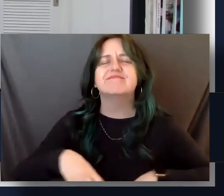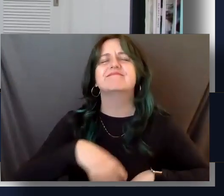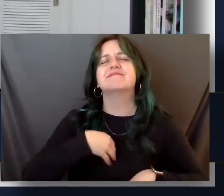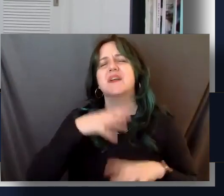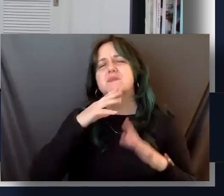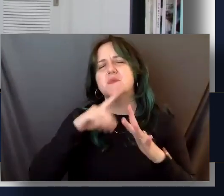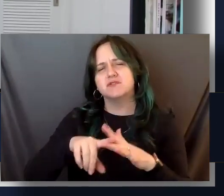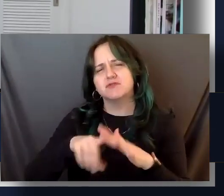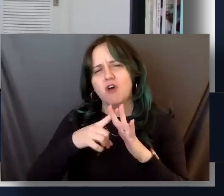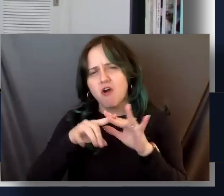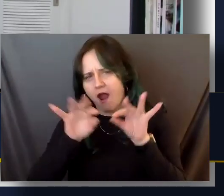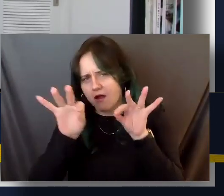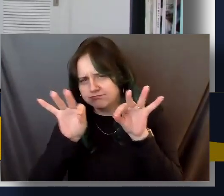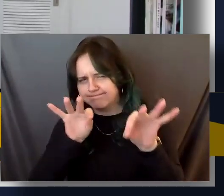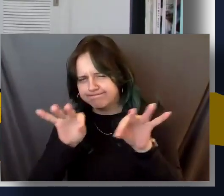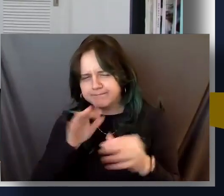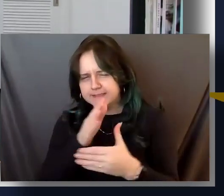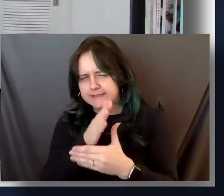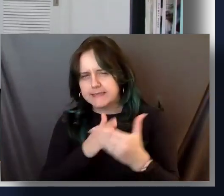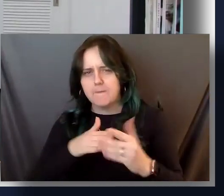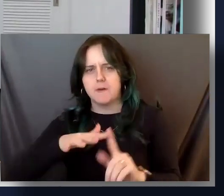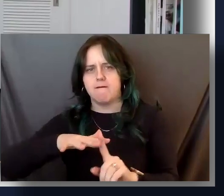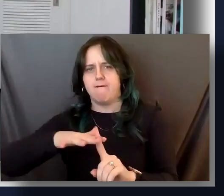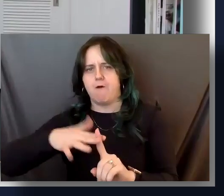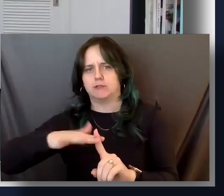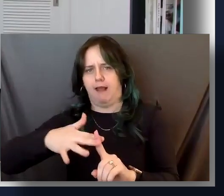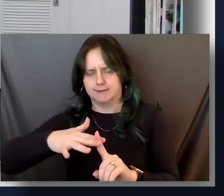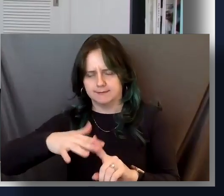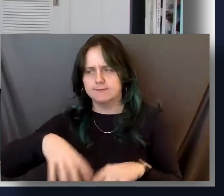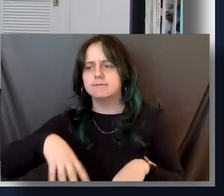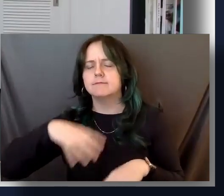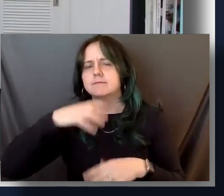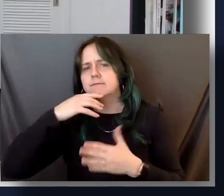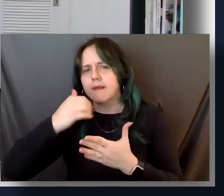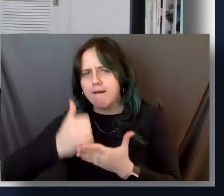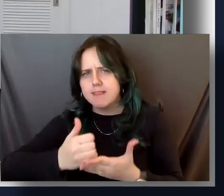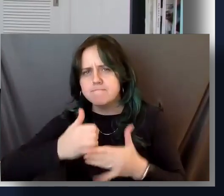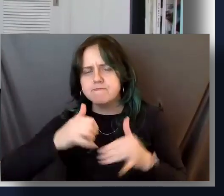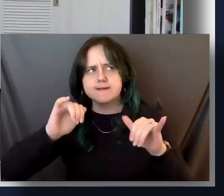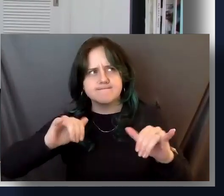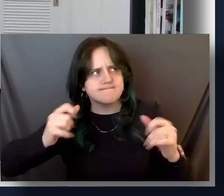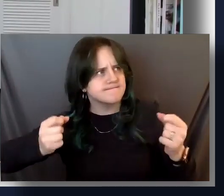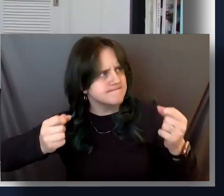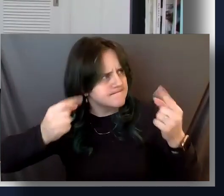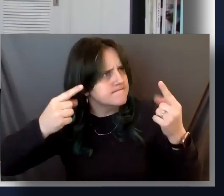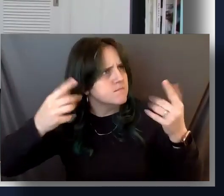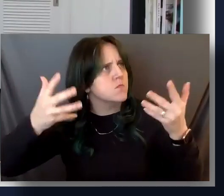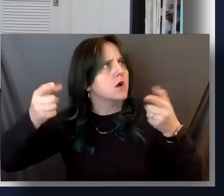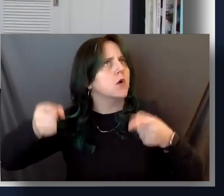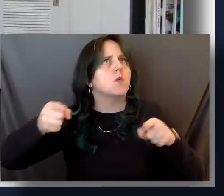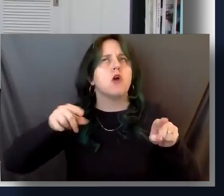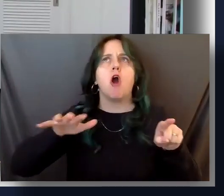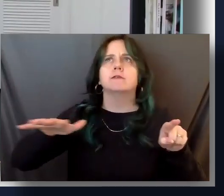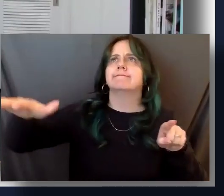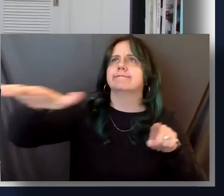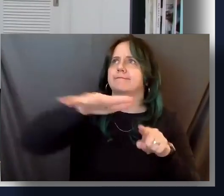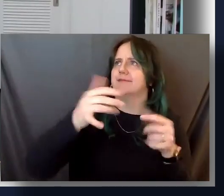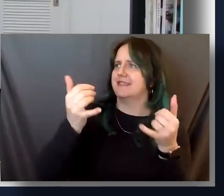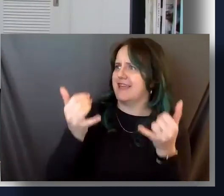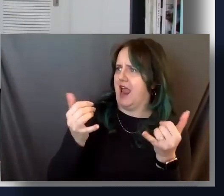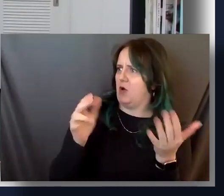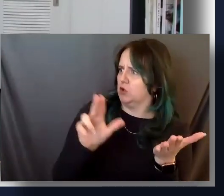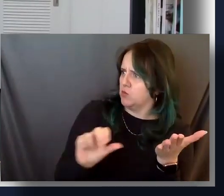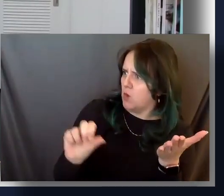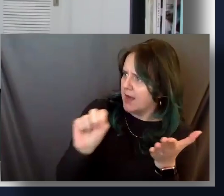going to do is I'm going to start by giving you context so that you can begin to understand where the United States is right